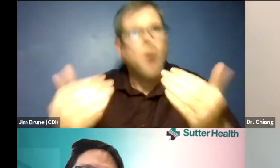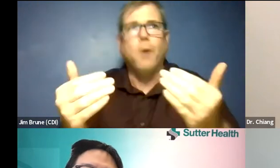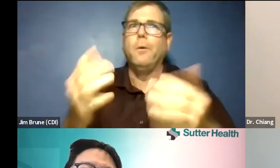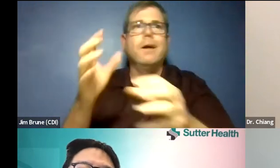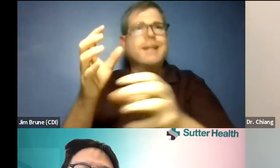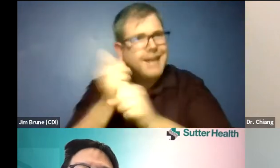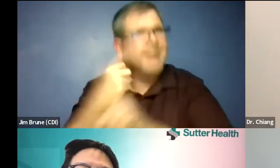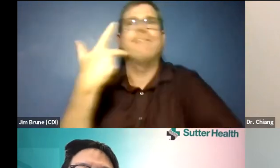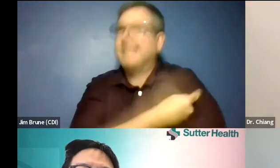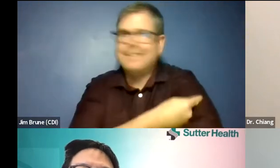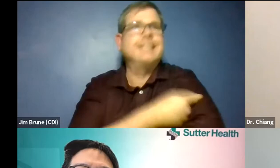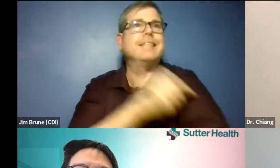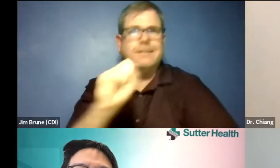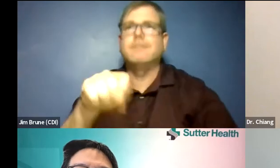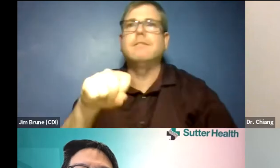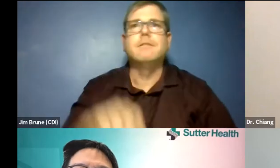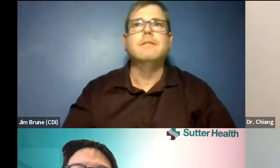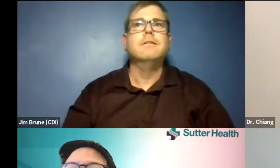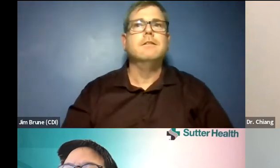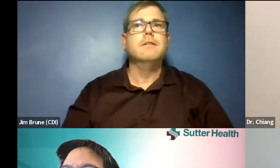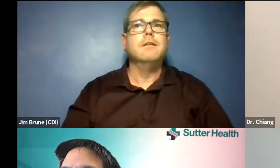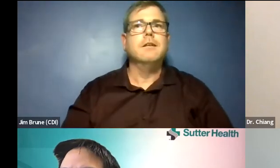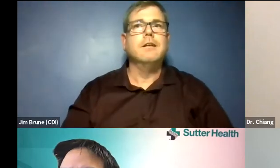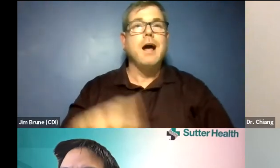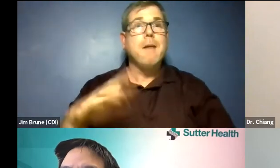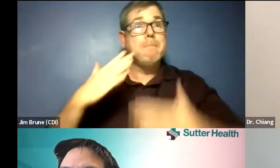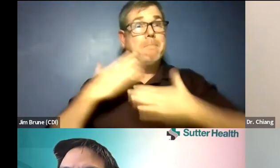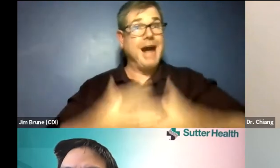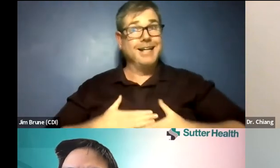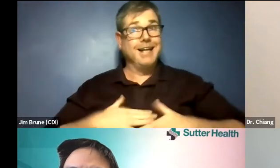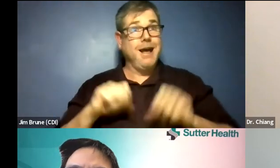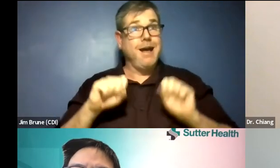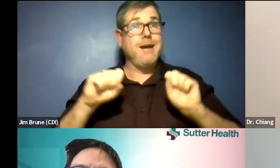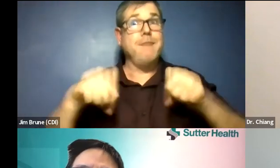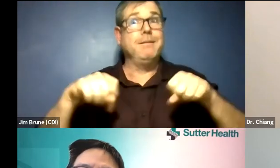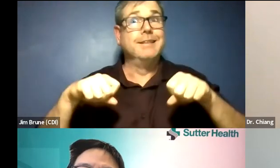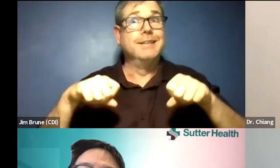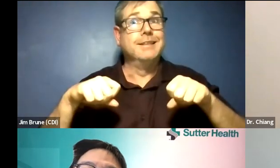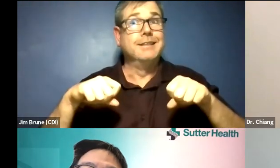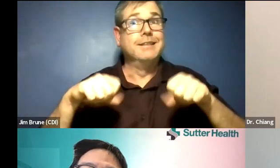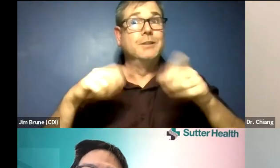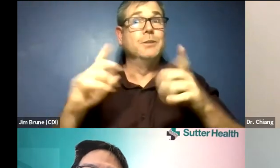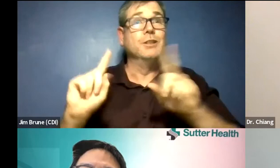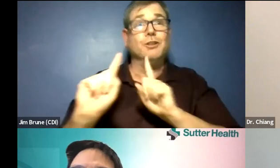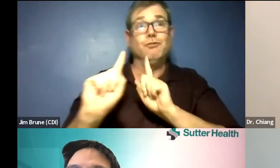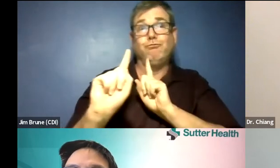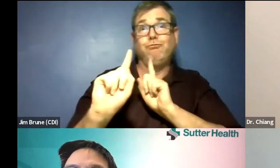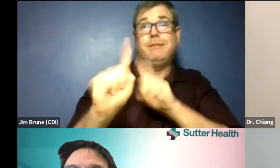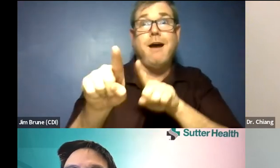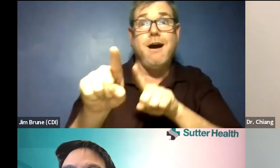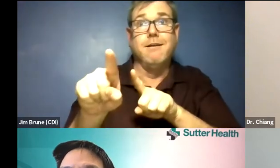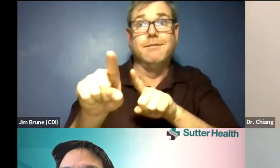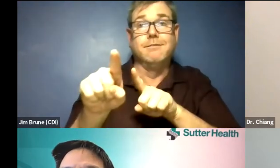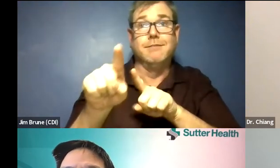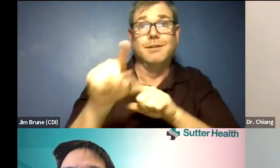body's ability to mount a response to the vaccine get affected by the treatment you receive